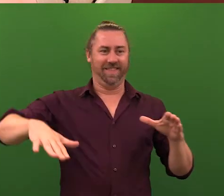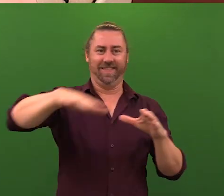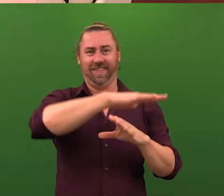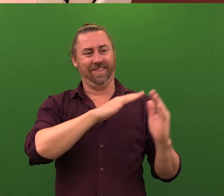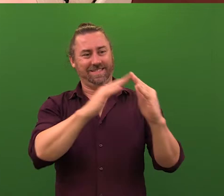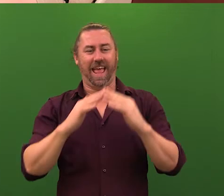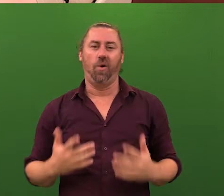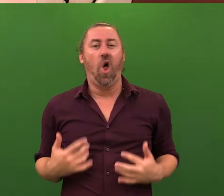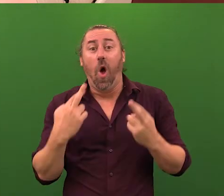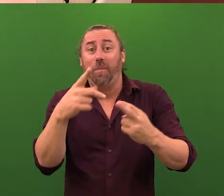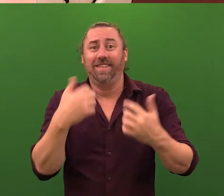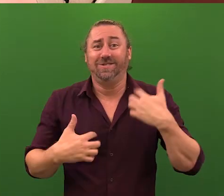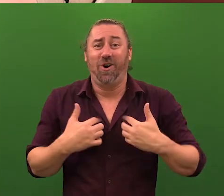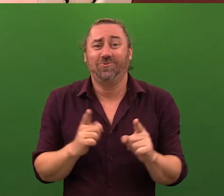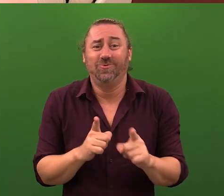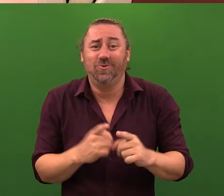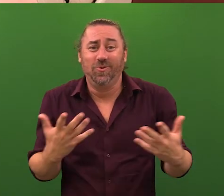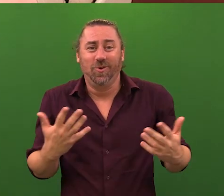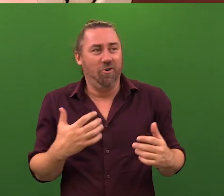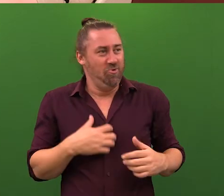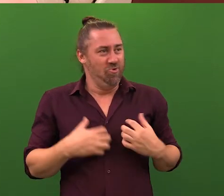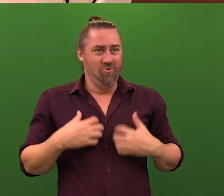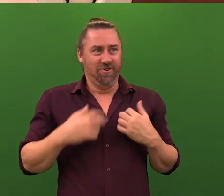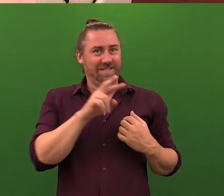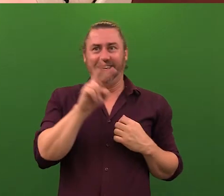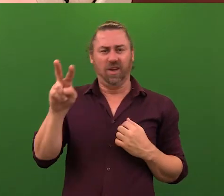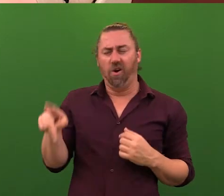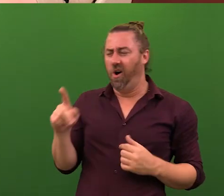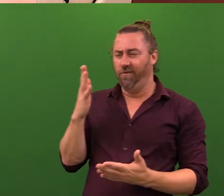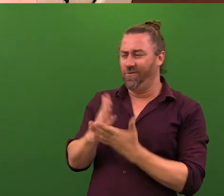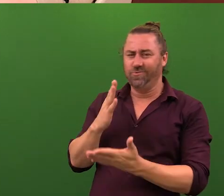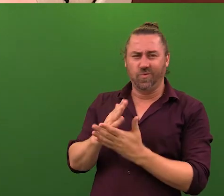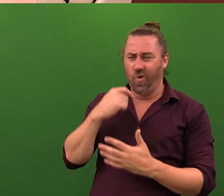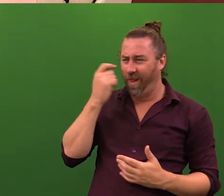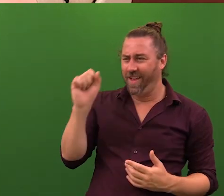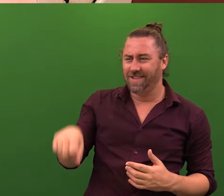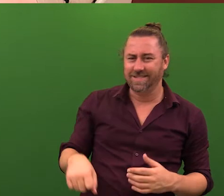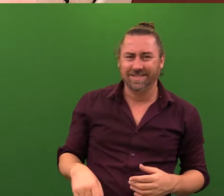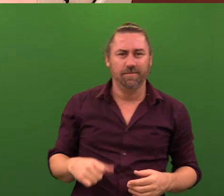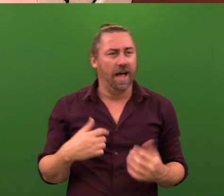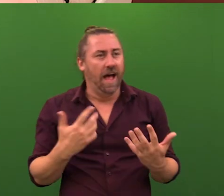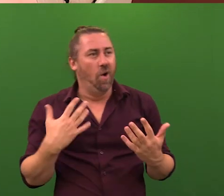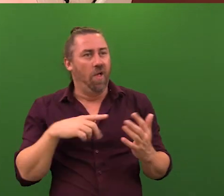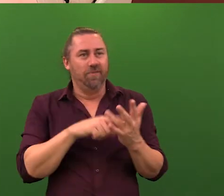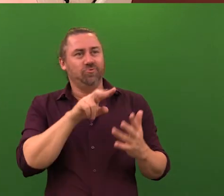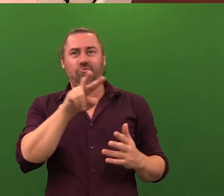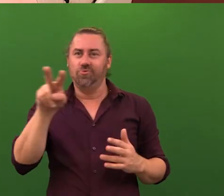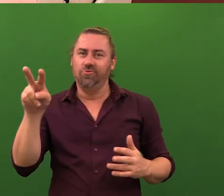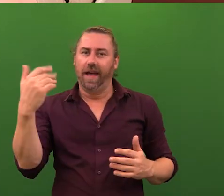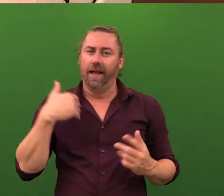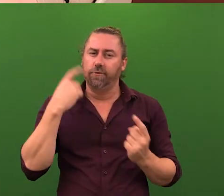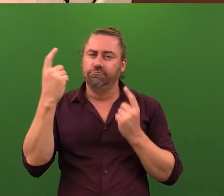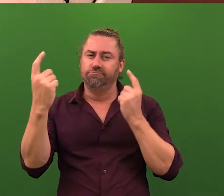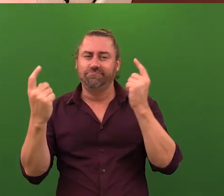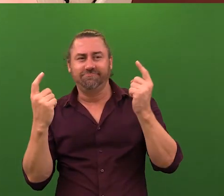I hope they get excited, for the works, and I know they will. Hope it makes them